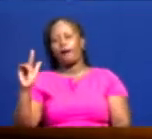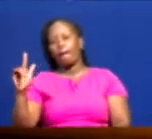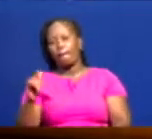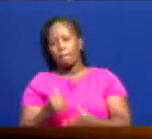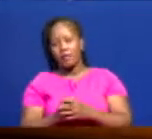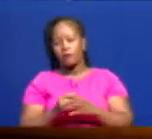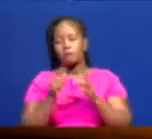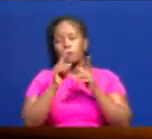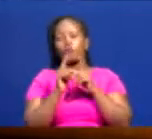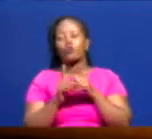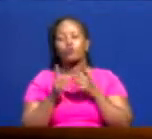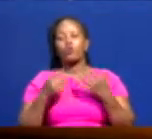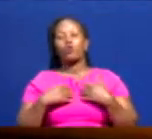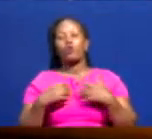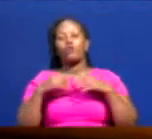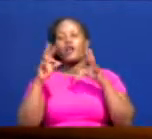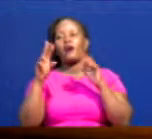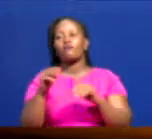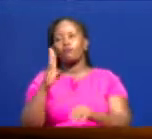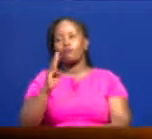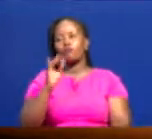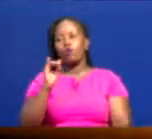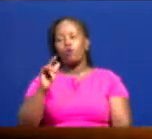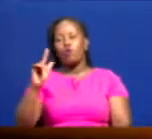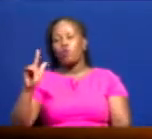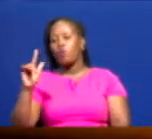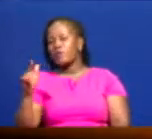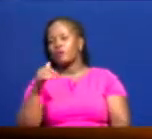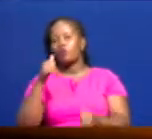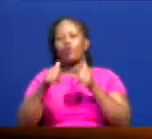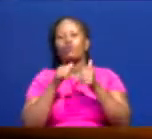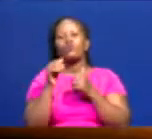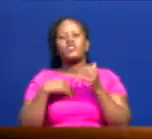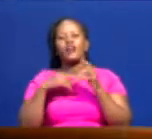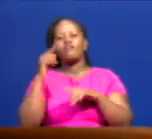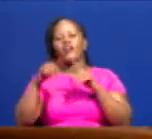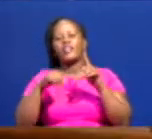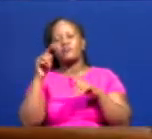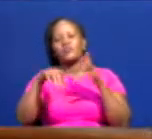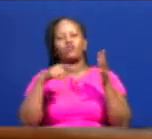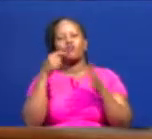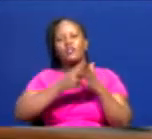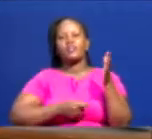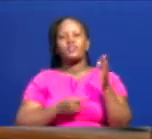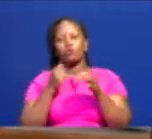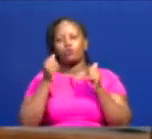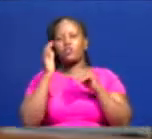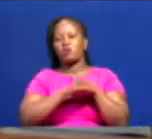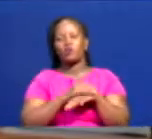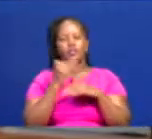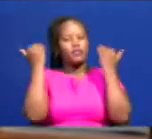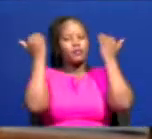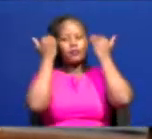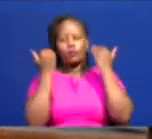And there is no bill that contains estimates of revenue that has been produced in this court.